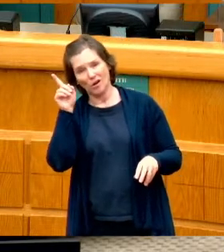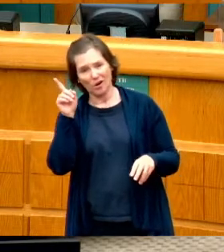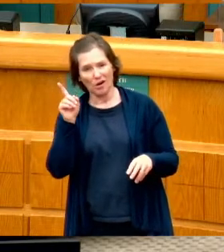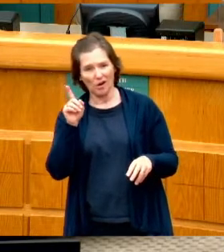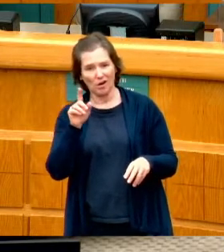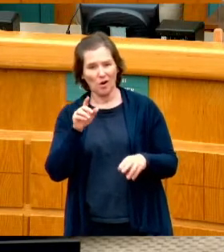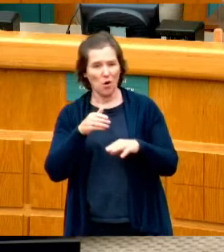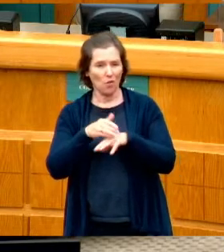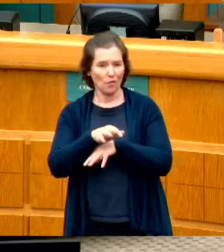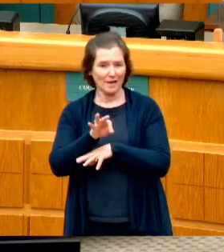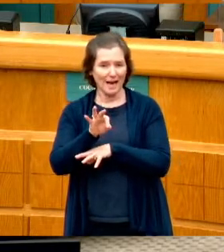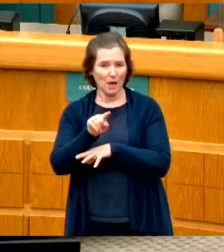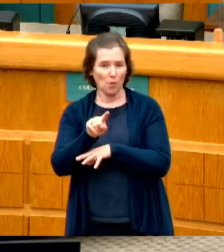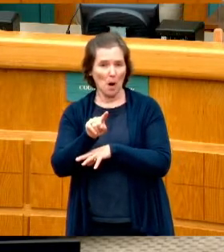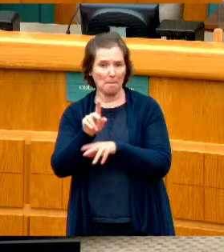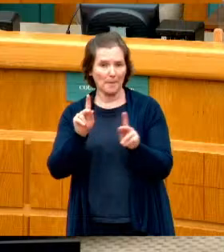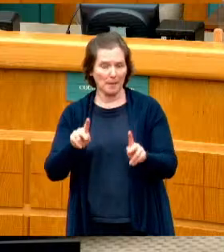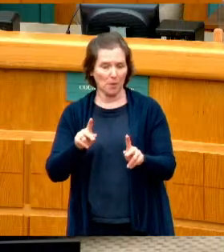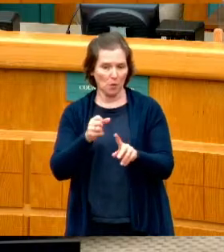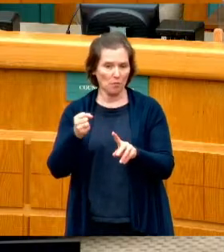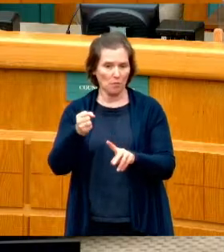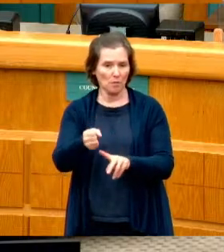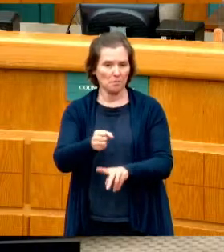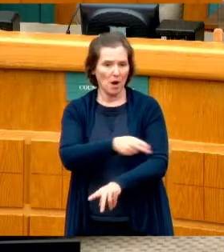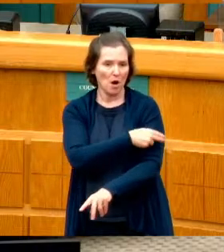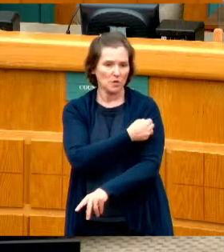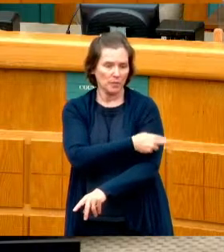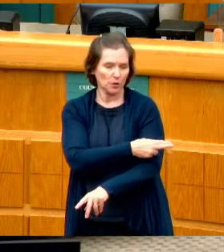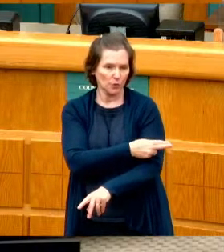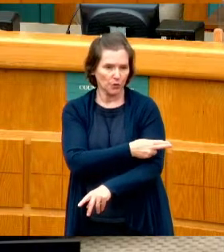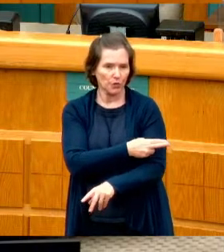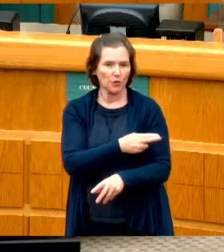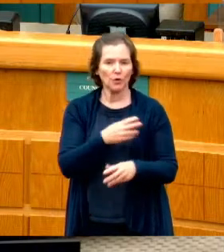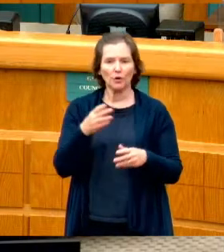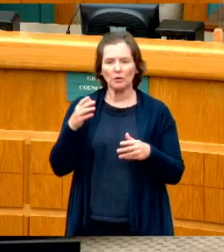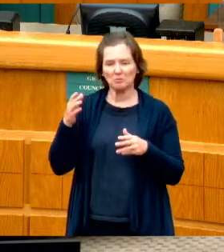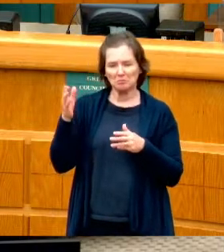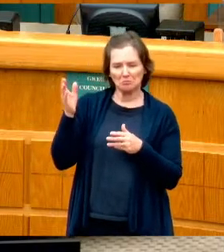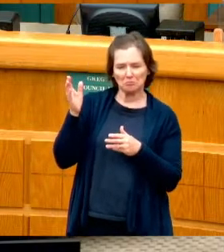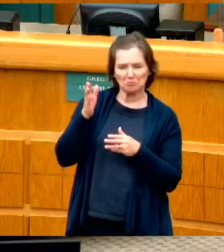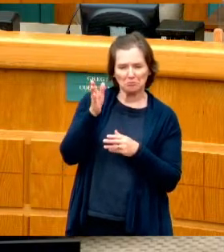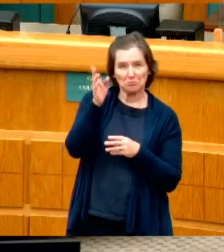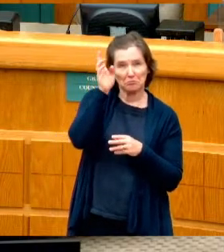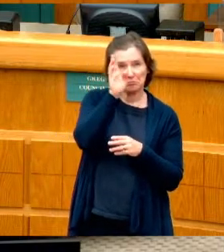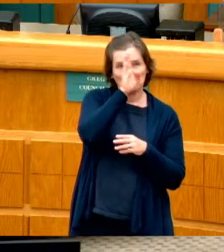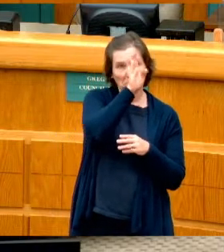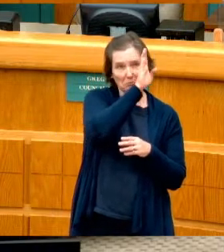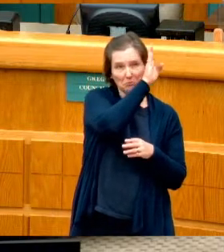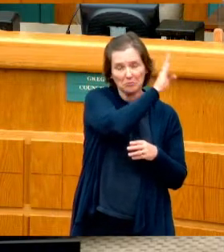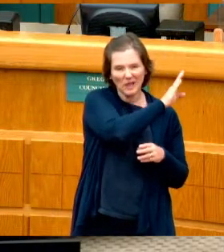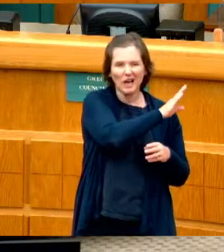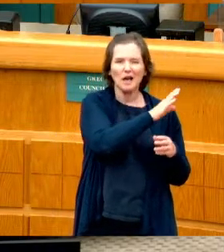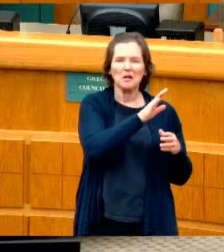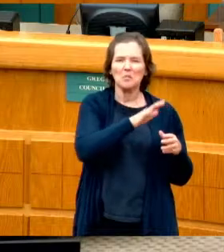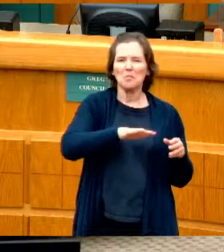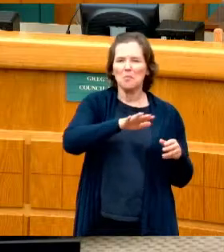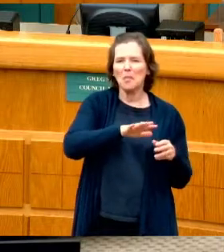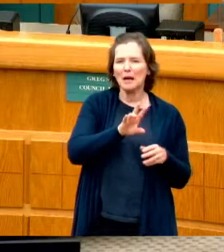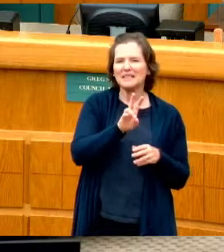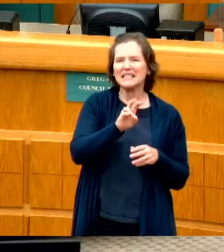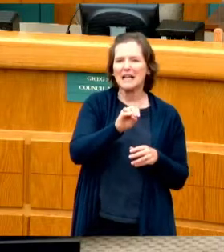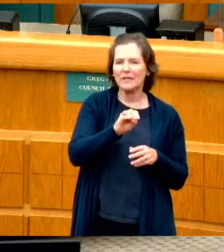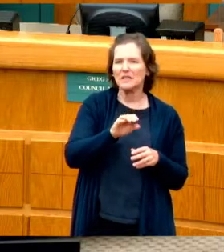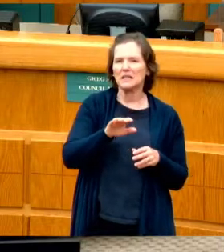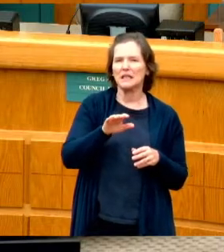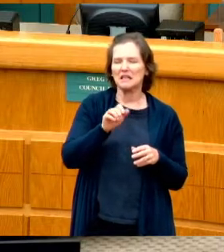look out throughout the last 2 weeks, the numbers are right around 70s, and currently today at 75 people hospitalized